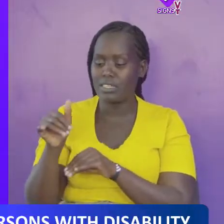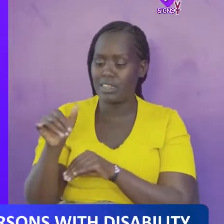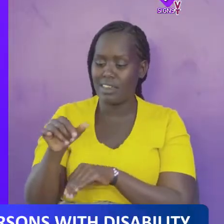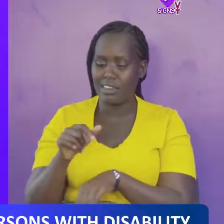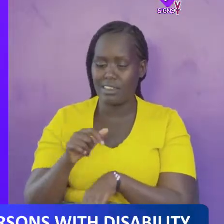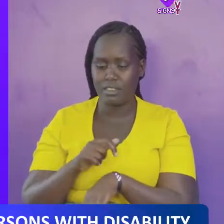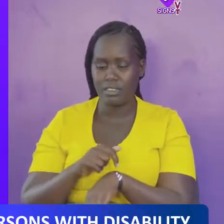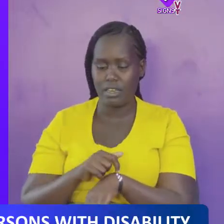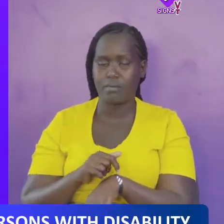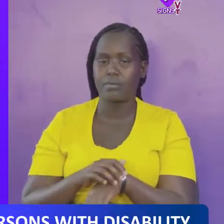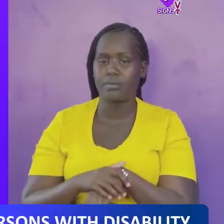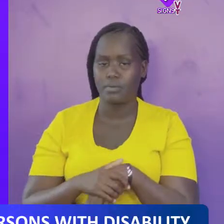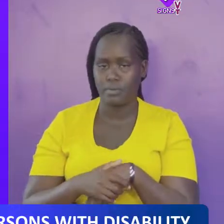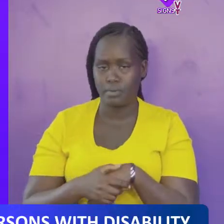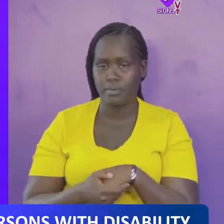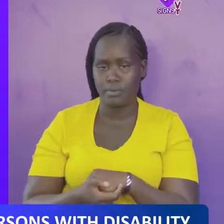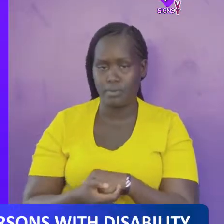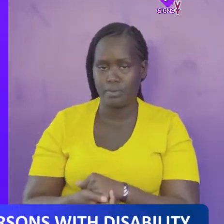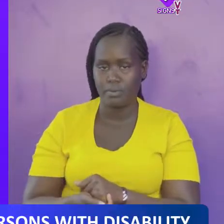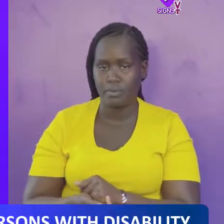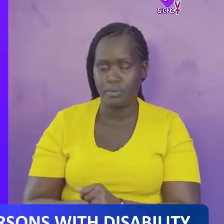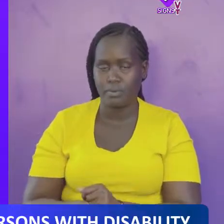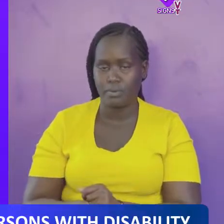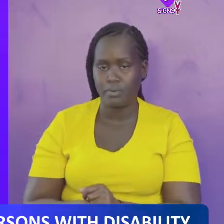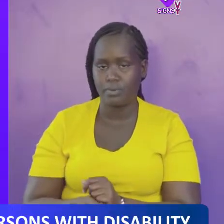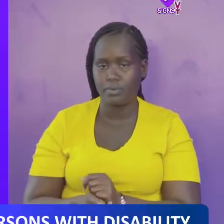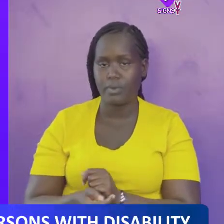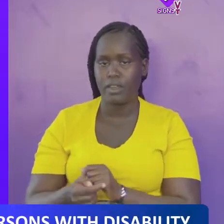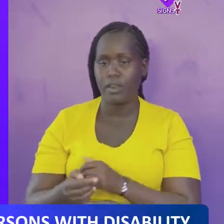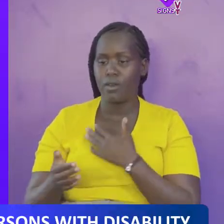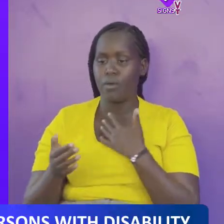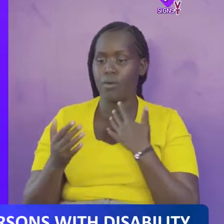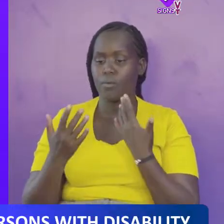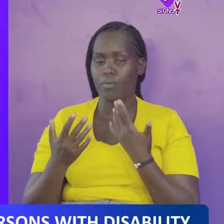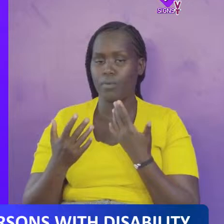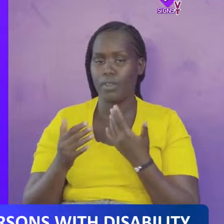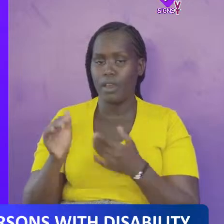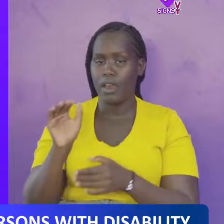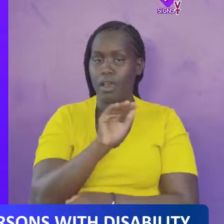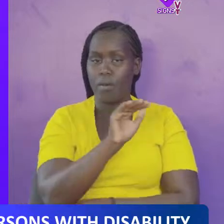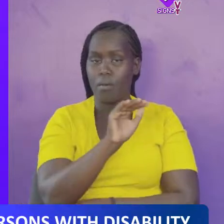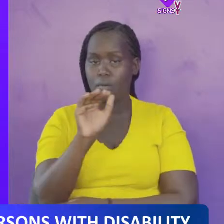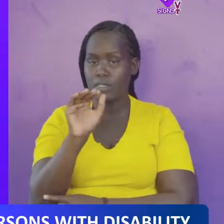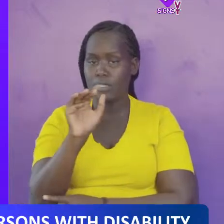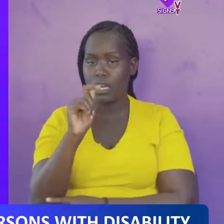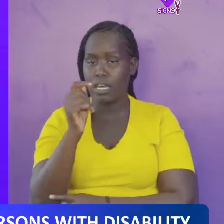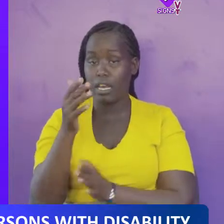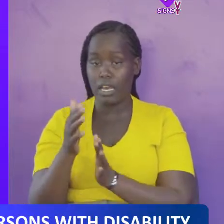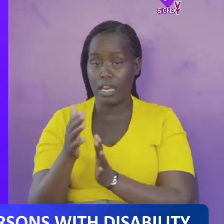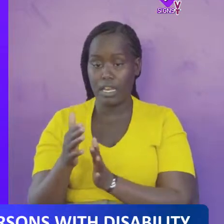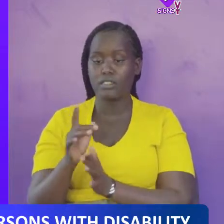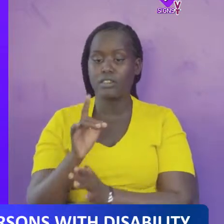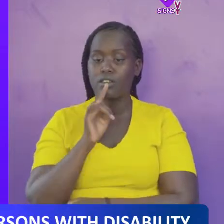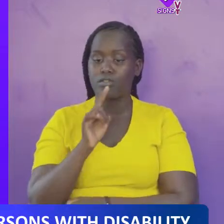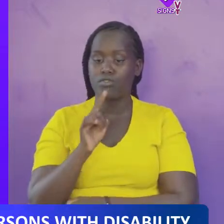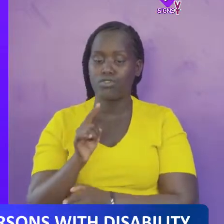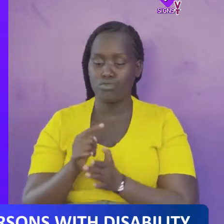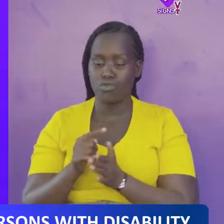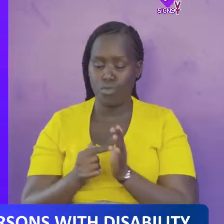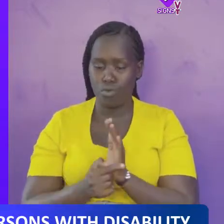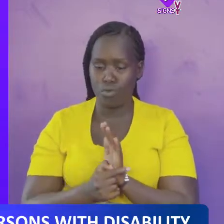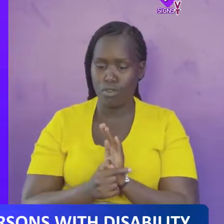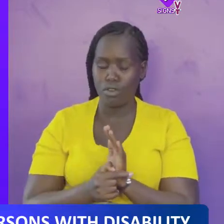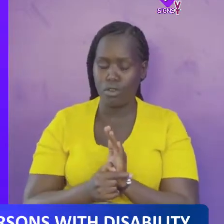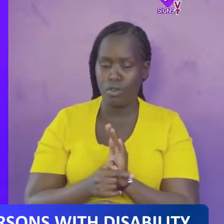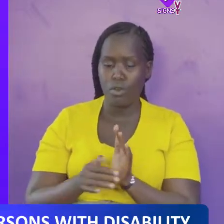shall have a lot of problems. Indeed. So whatever we are, I'm urging all Kenyans to ensure within